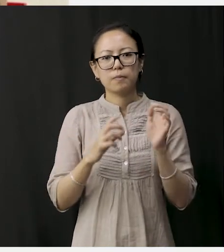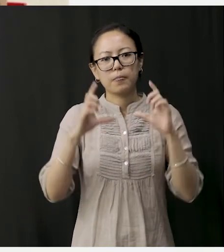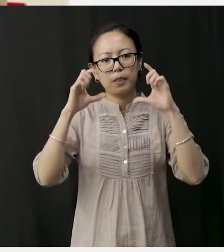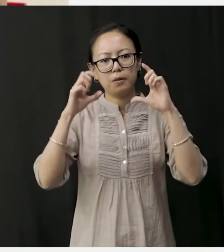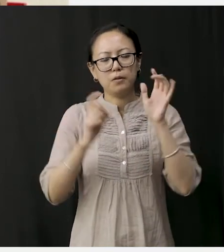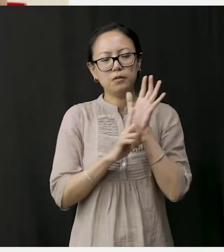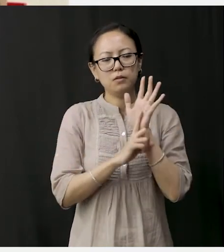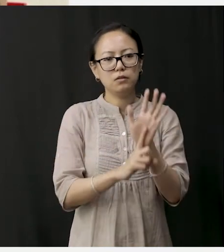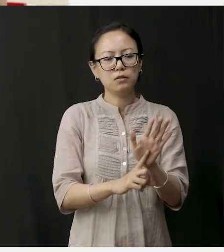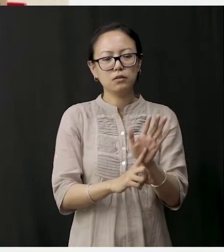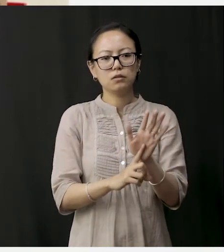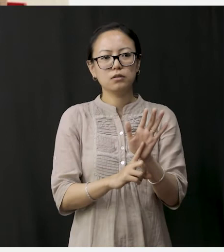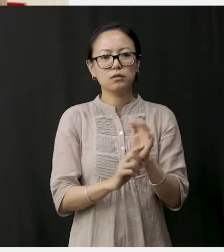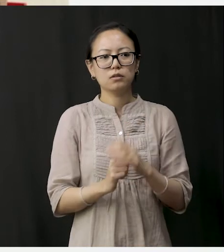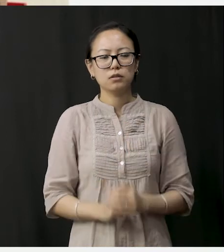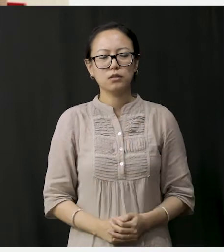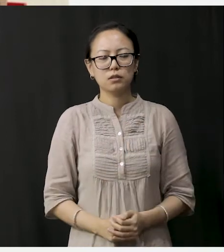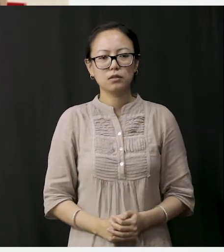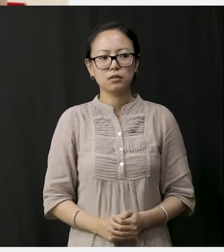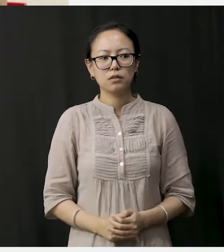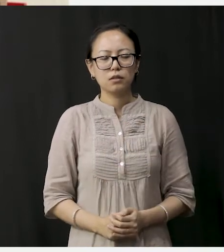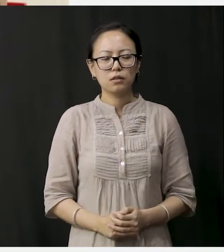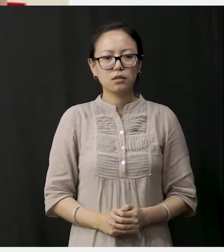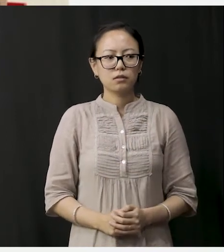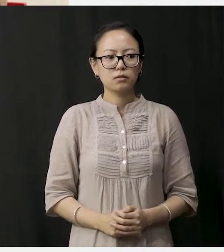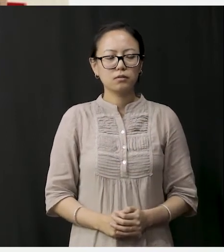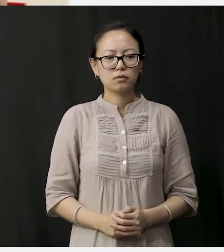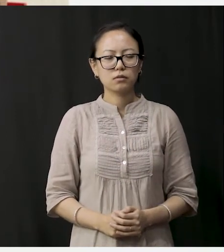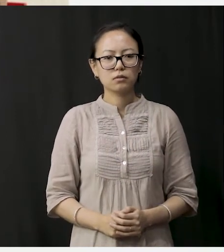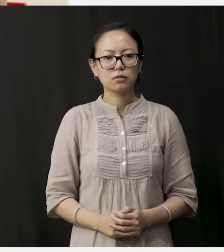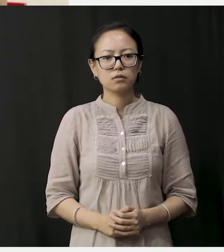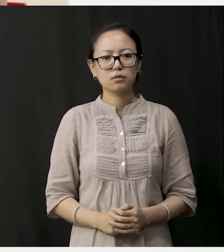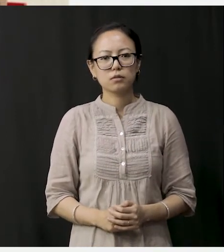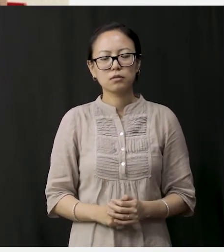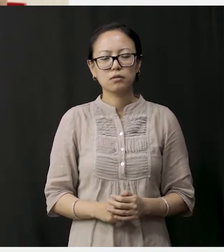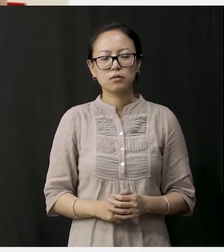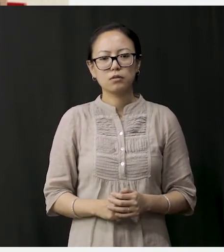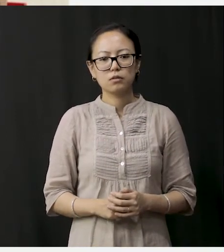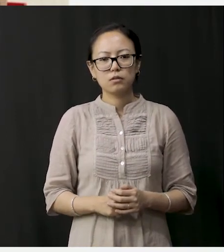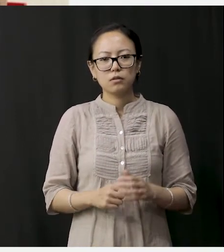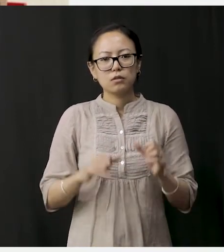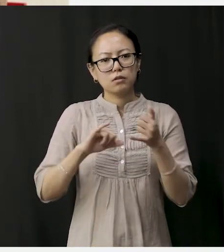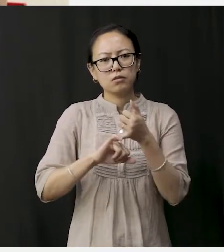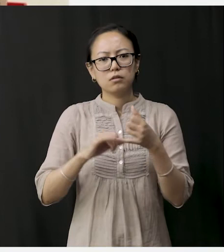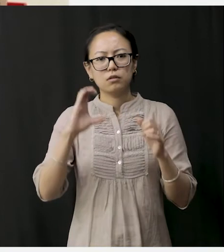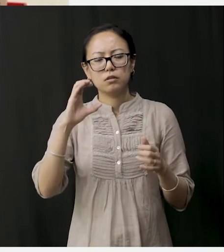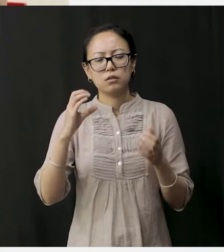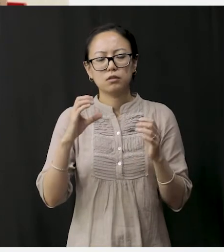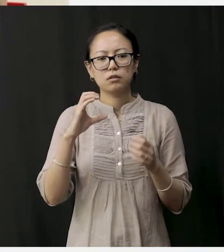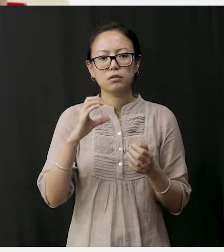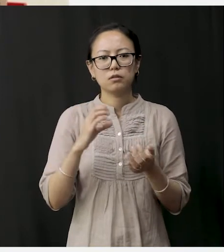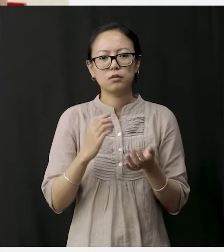which you will arrange and make it into a word. Okay, so this game was quite interesting and he played with